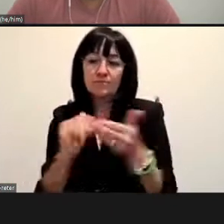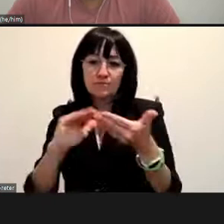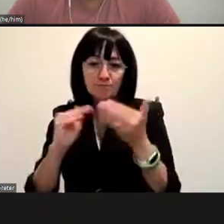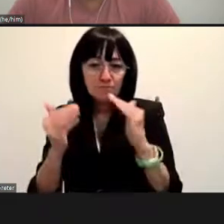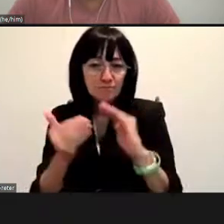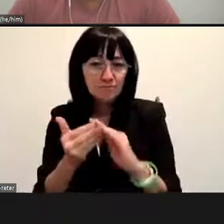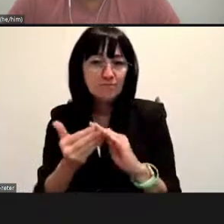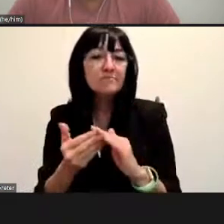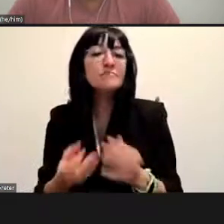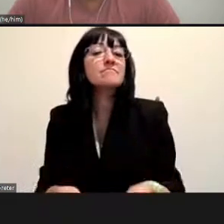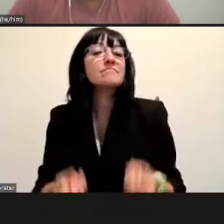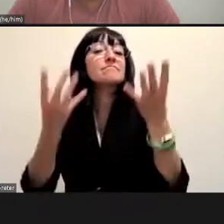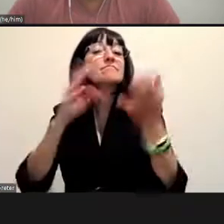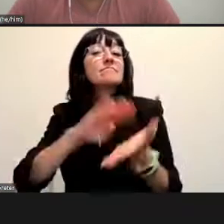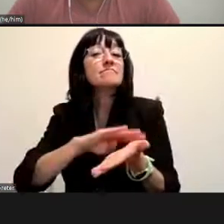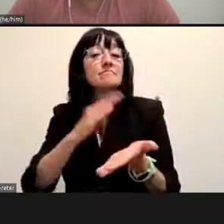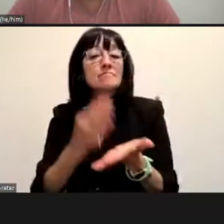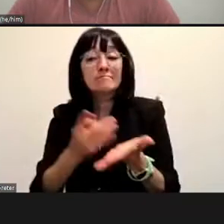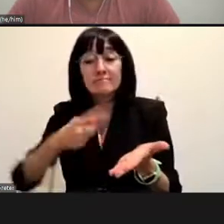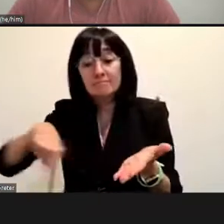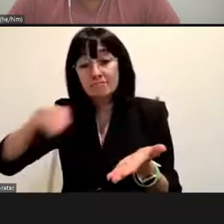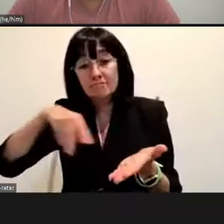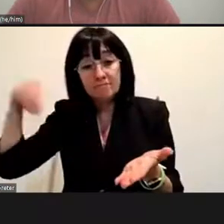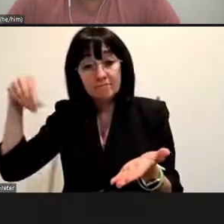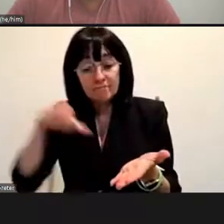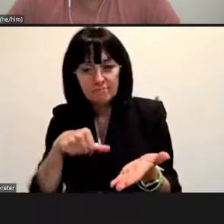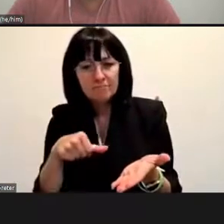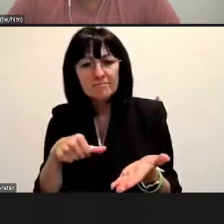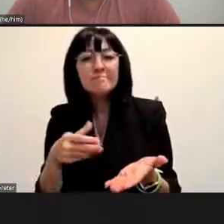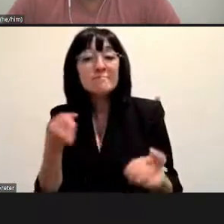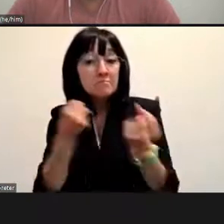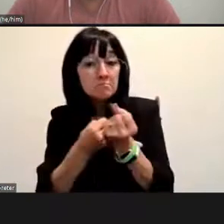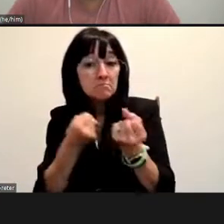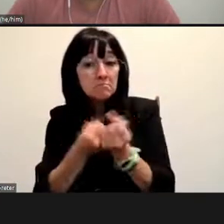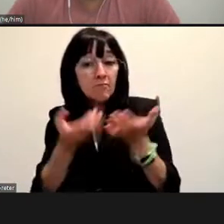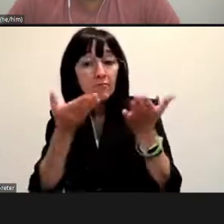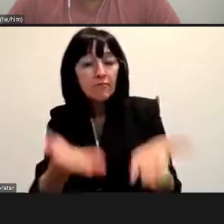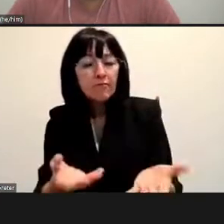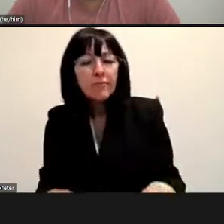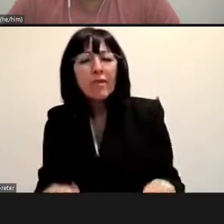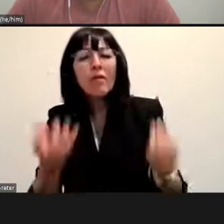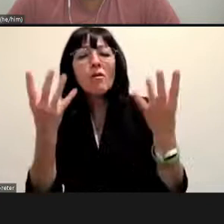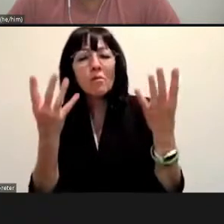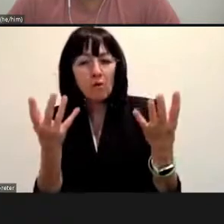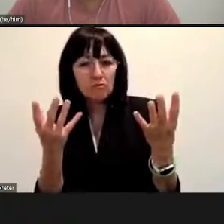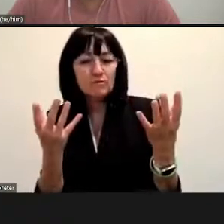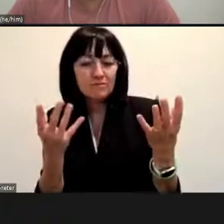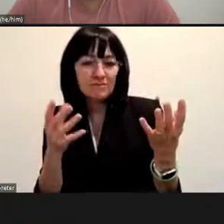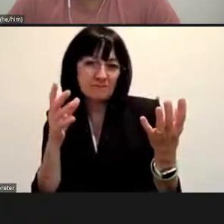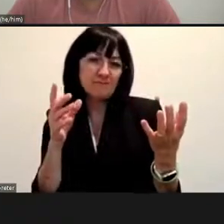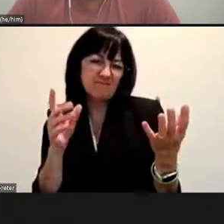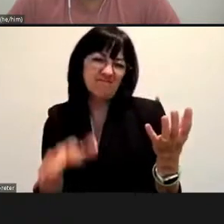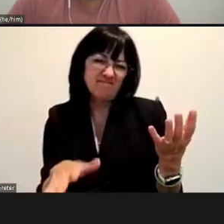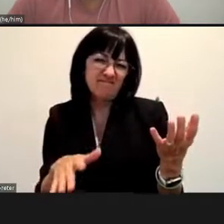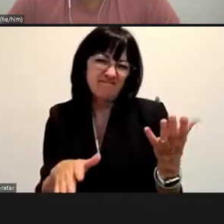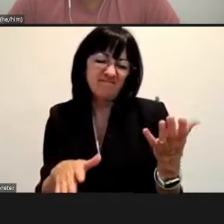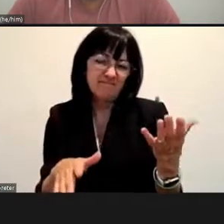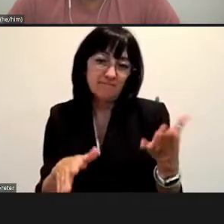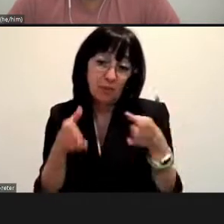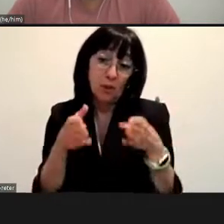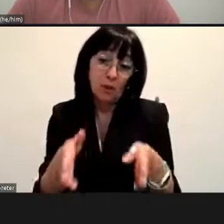paid, what support is being offered, how much different, you know, because that's a great way